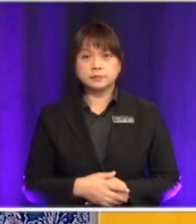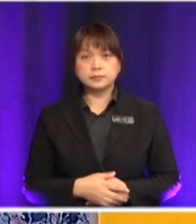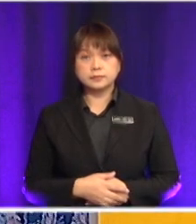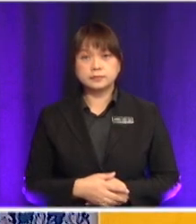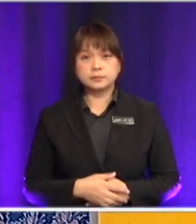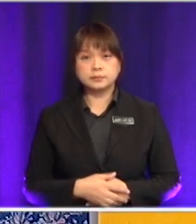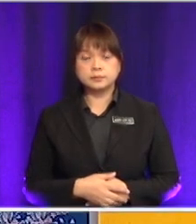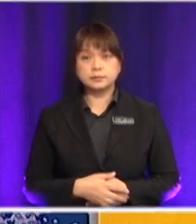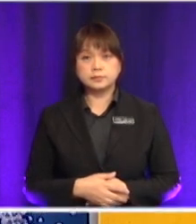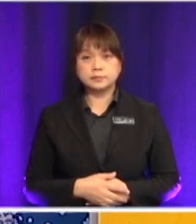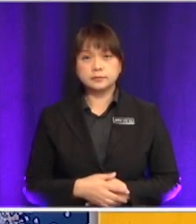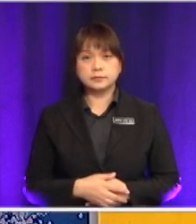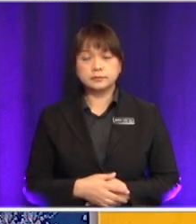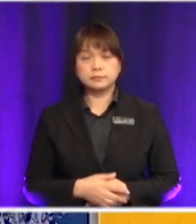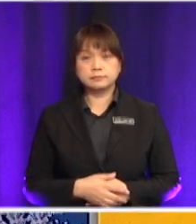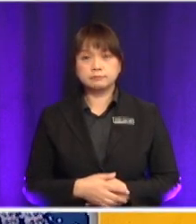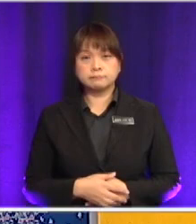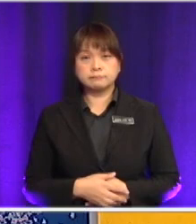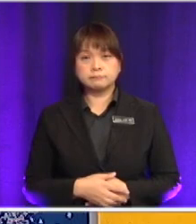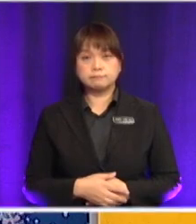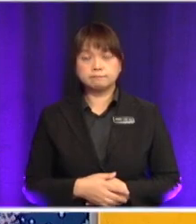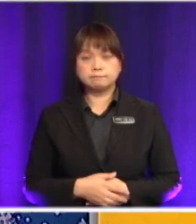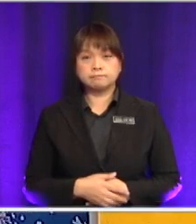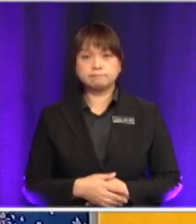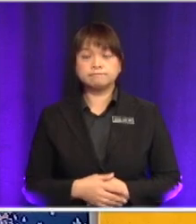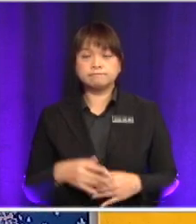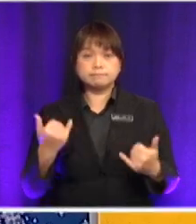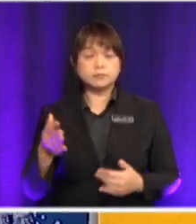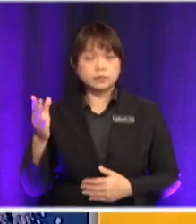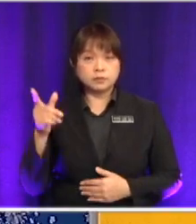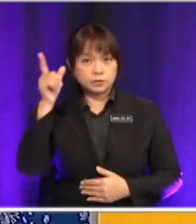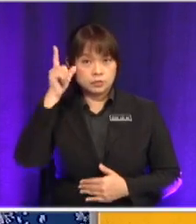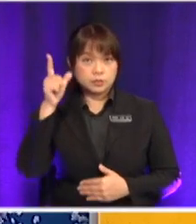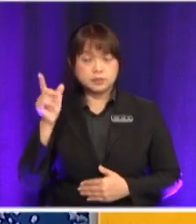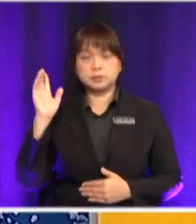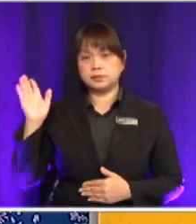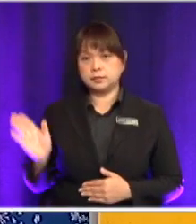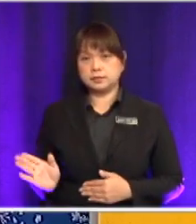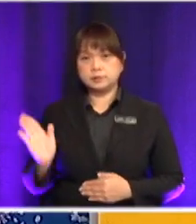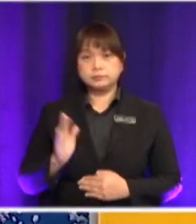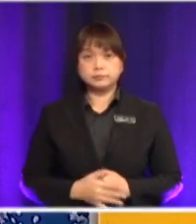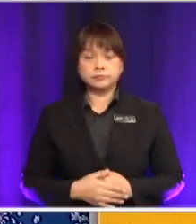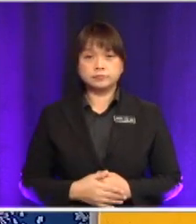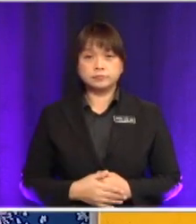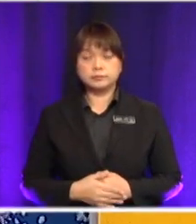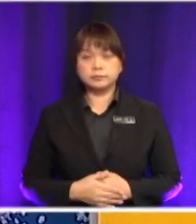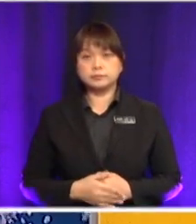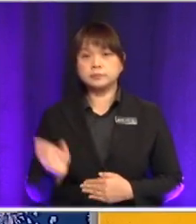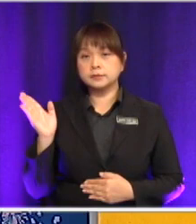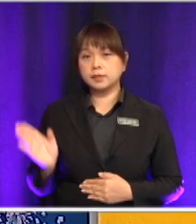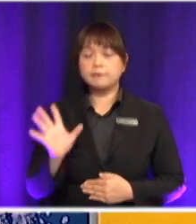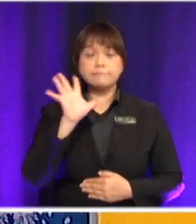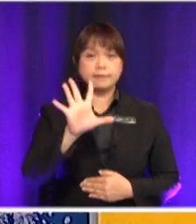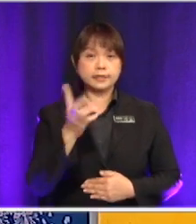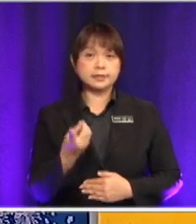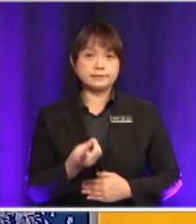better before you read it. Okay, let's look at the screen. There are 5 devices